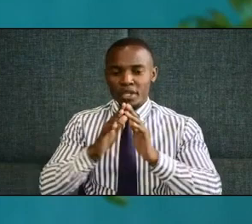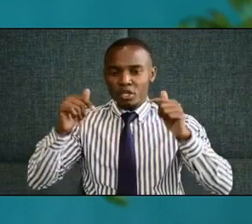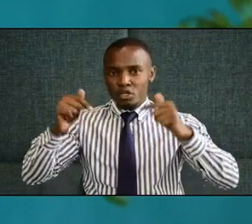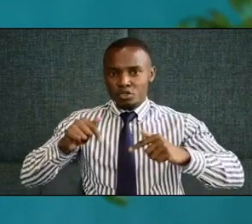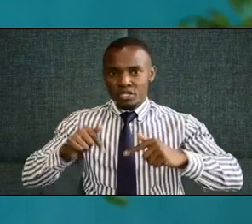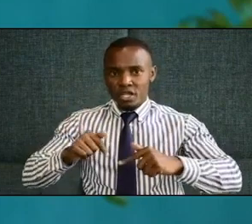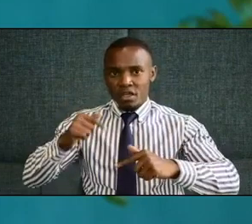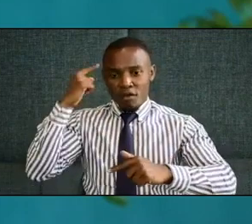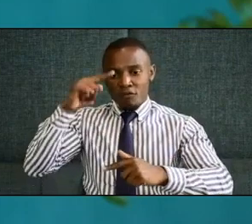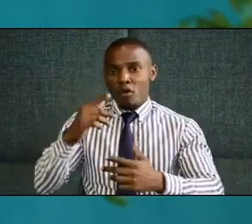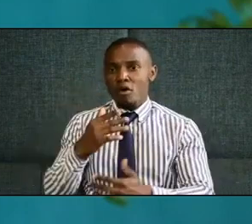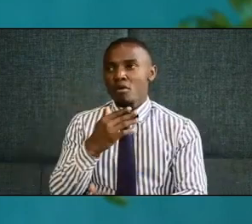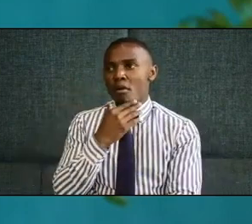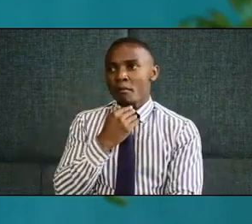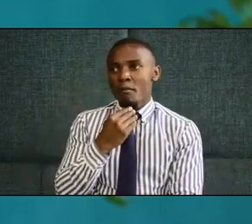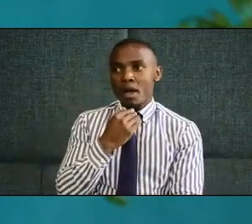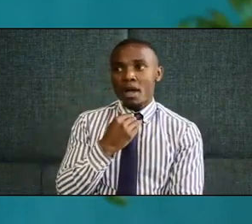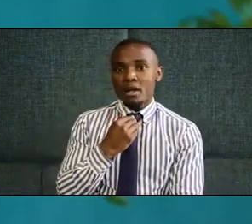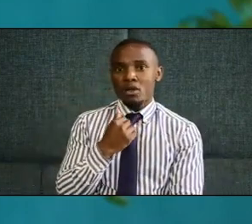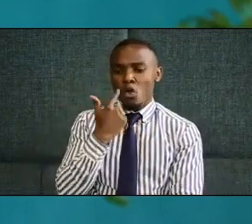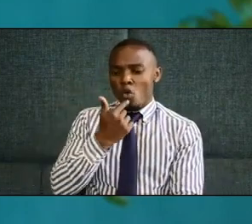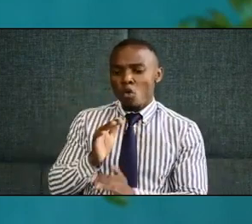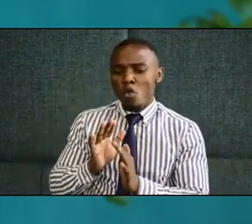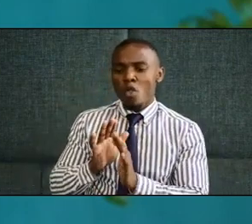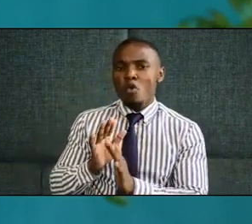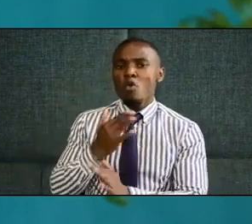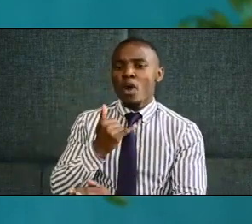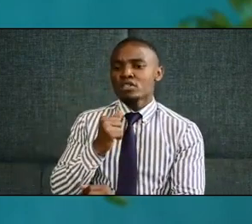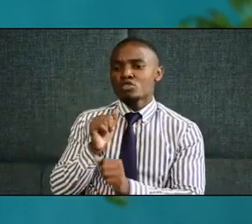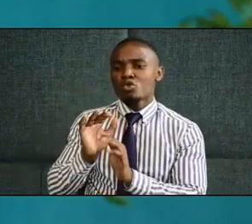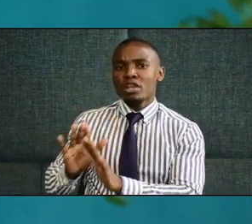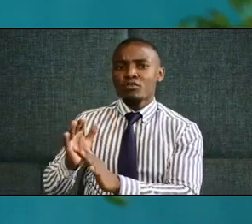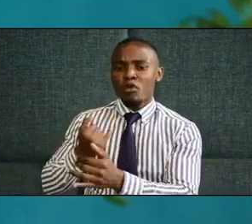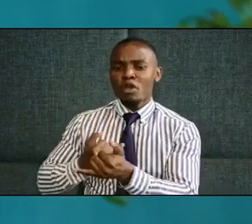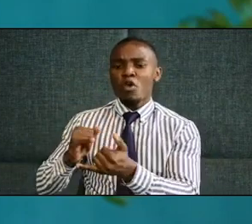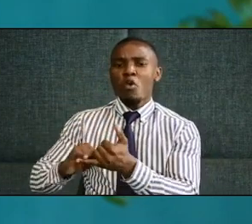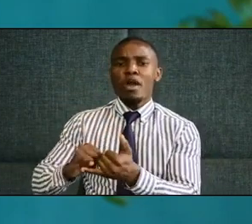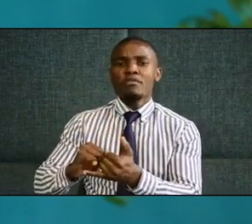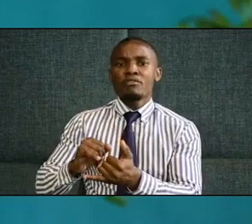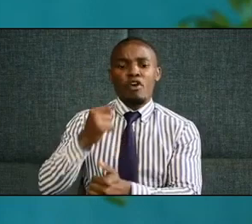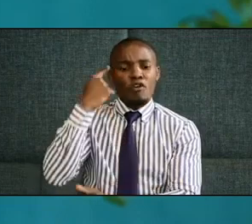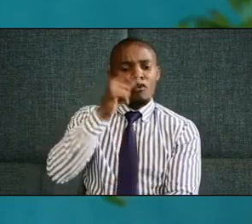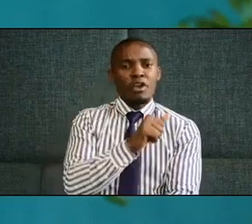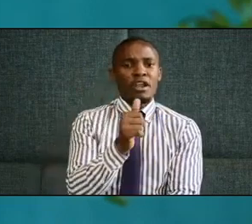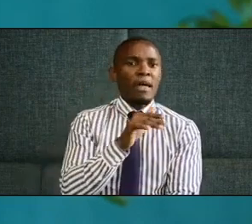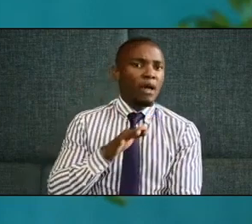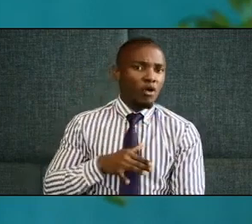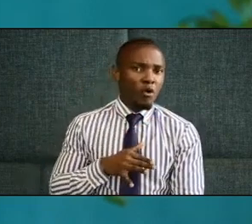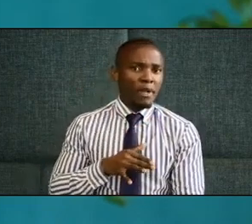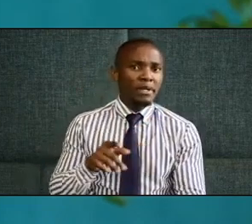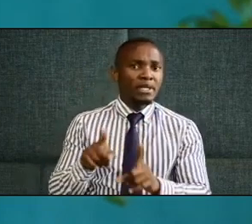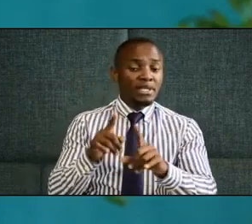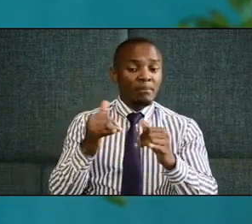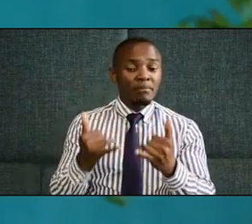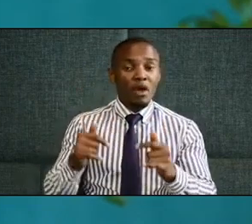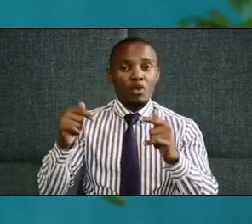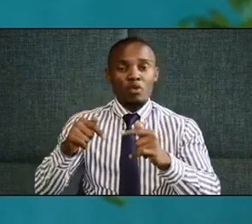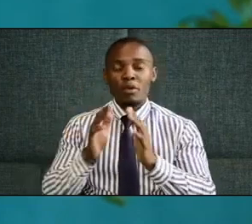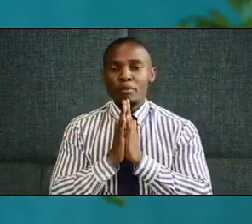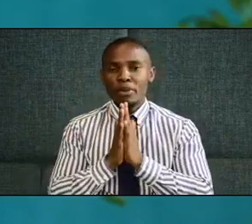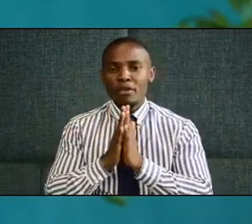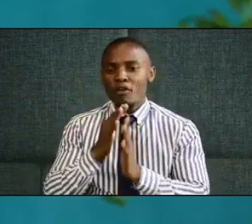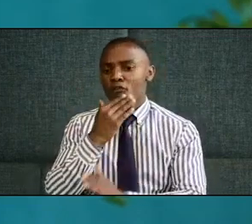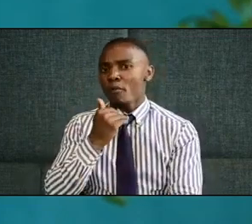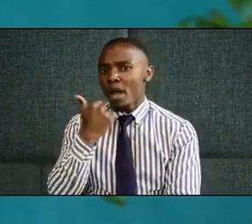man who wants to leave the wife in pursuit of another woman. We pray today for a